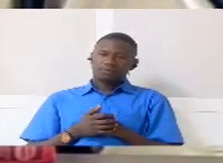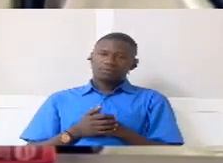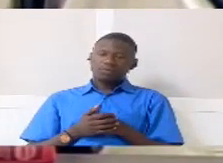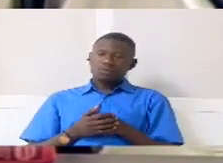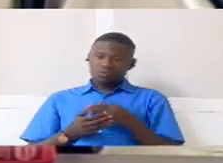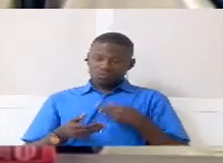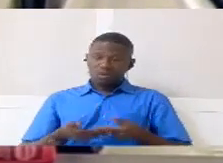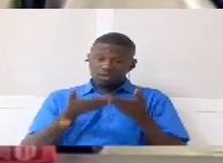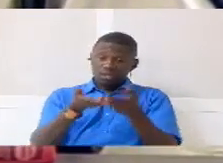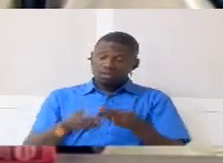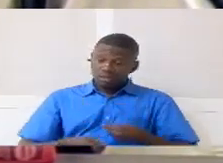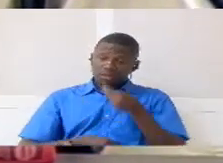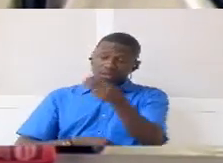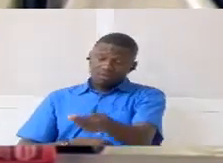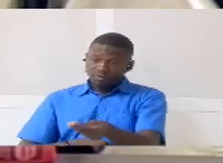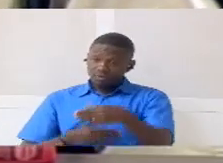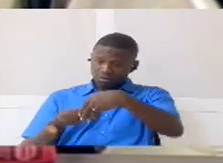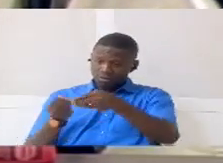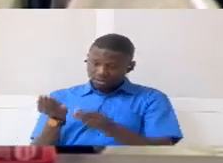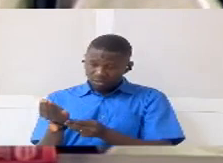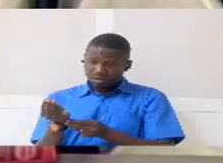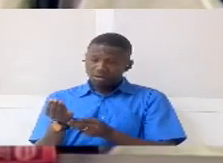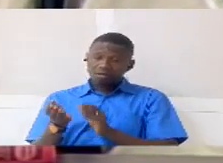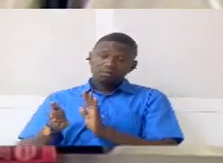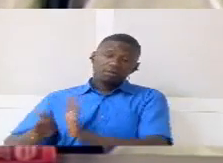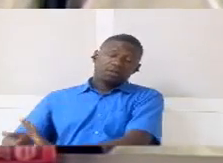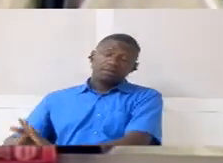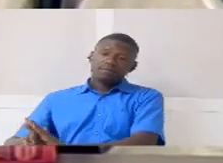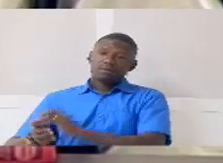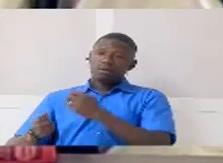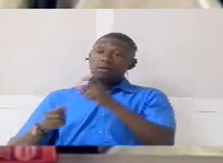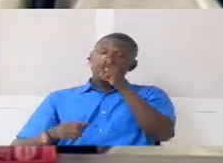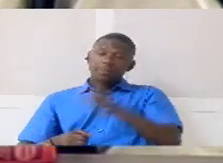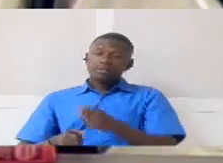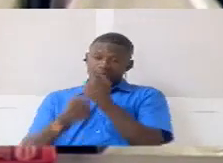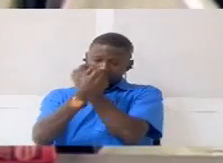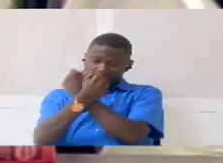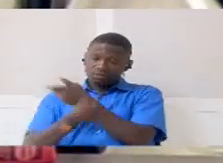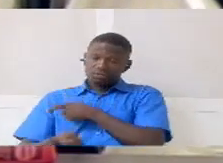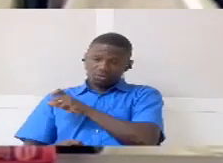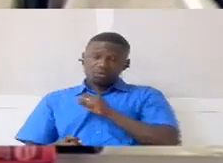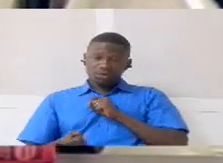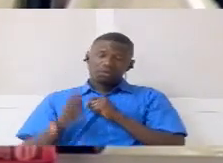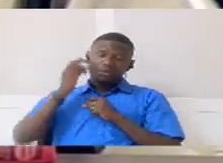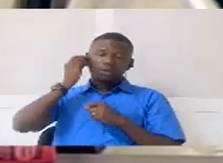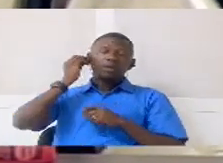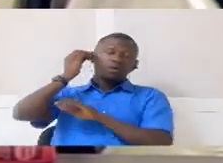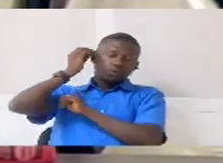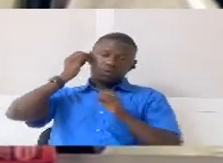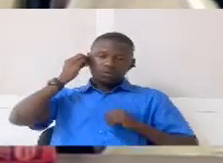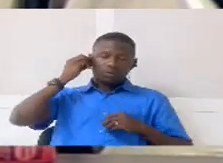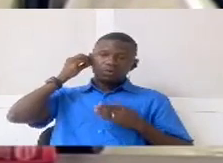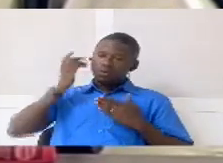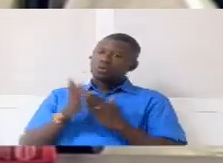Then we give you your receipt and you leave the prisoner with us. Then process to continue. And then we would continue with the